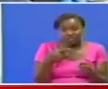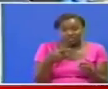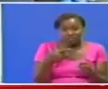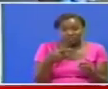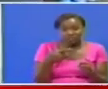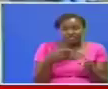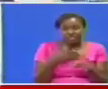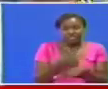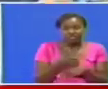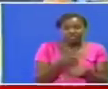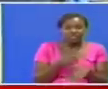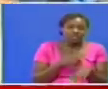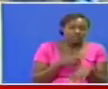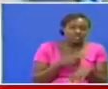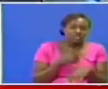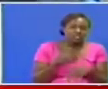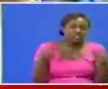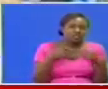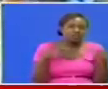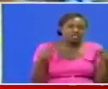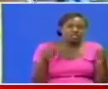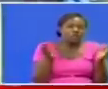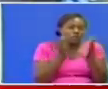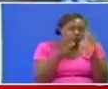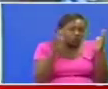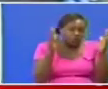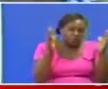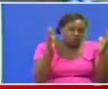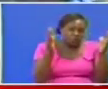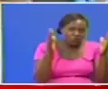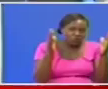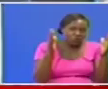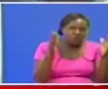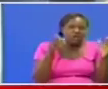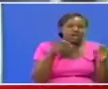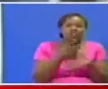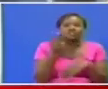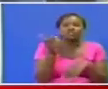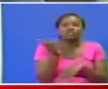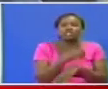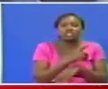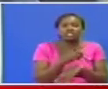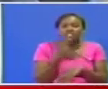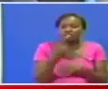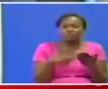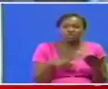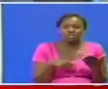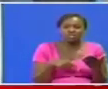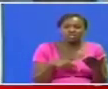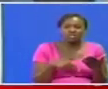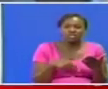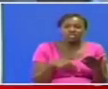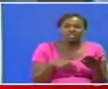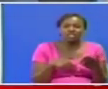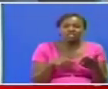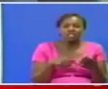even after calling his opponent, congratulating him, 2 days later, he comes and says, it was